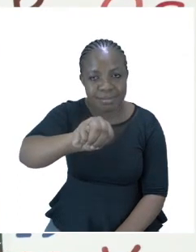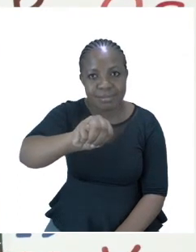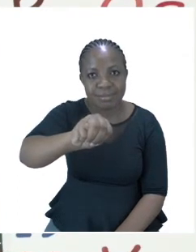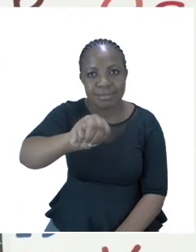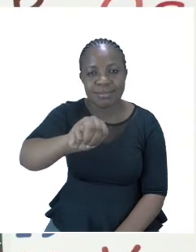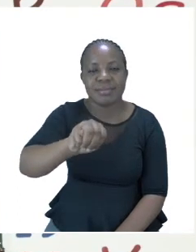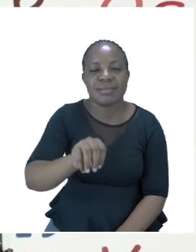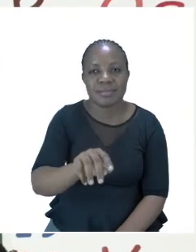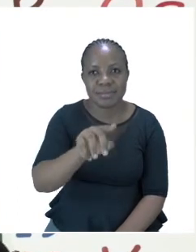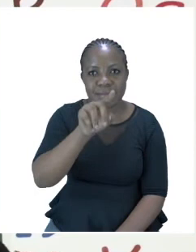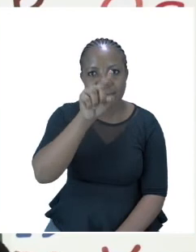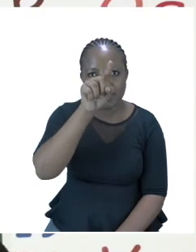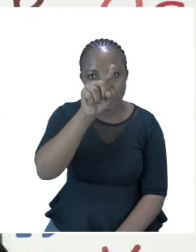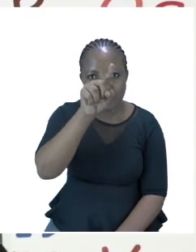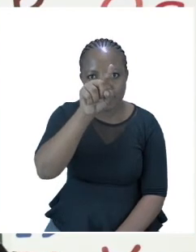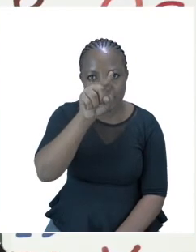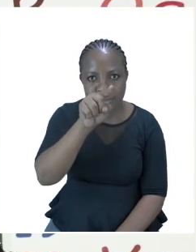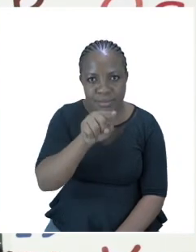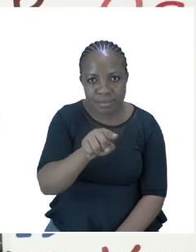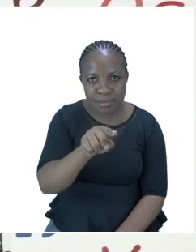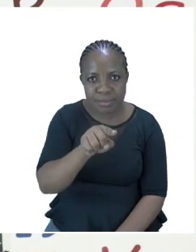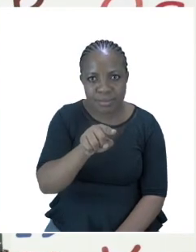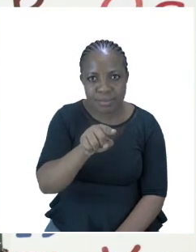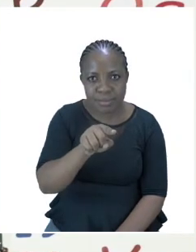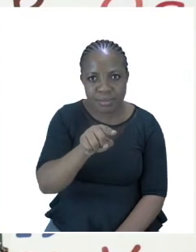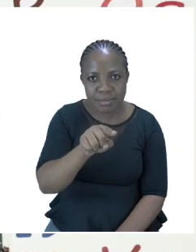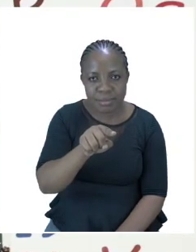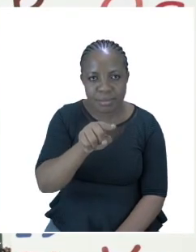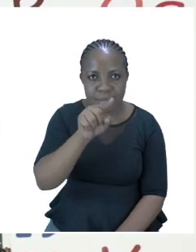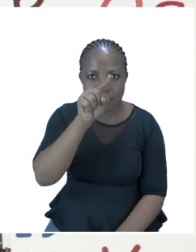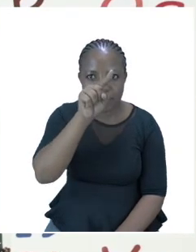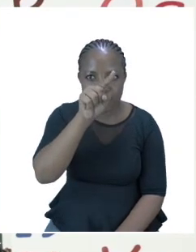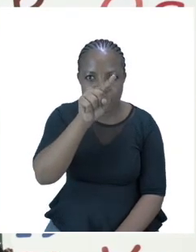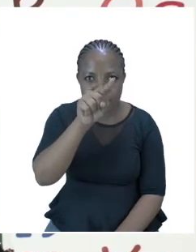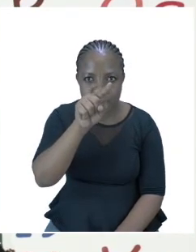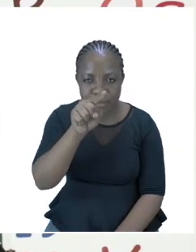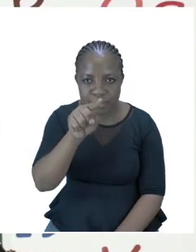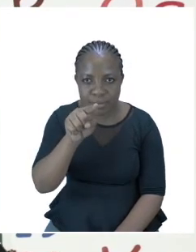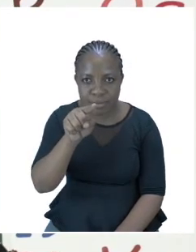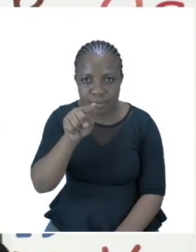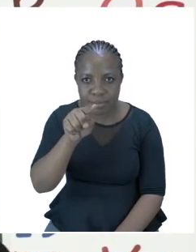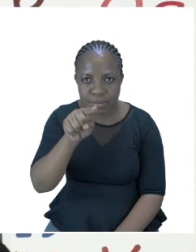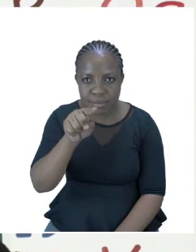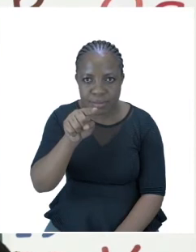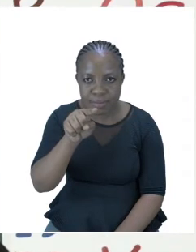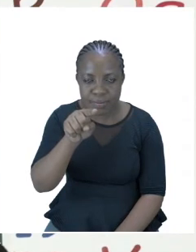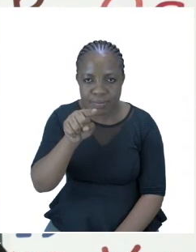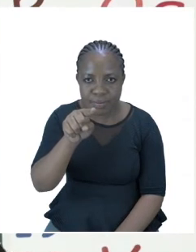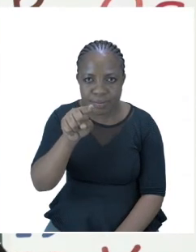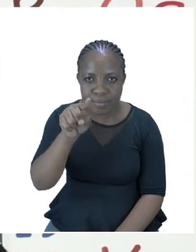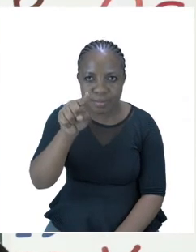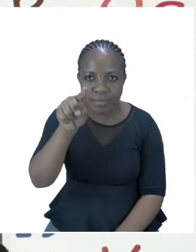top, and then the second one goes down and up at the top again, and then